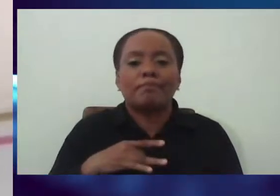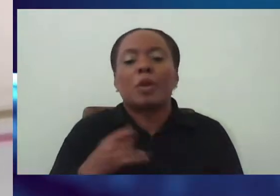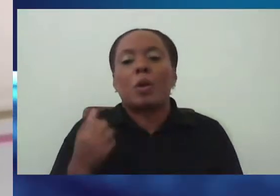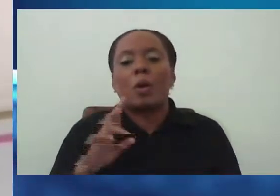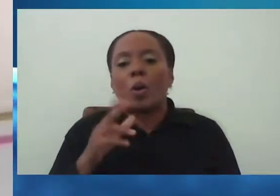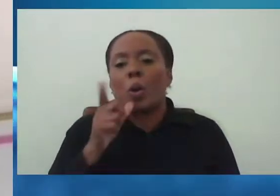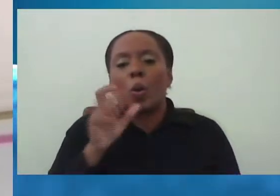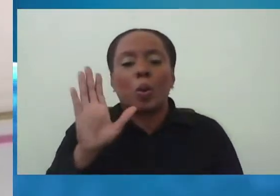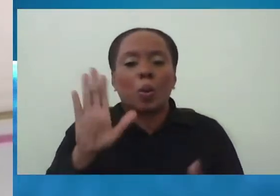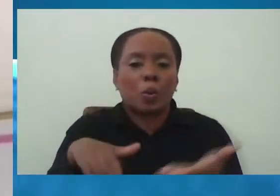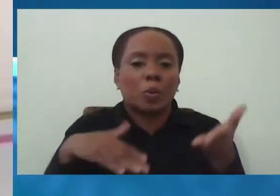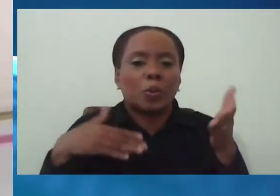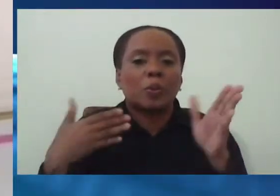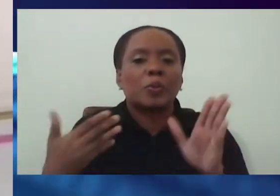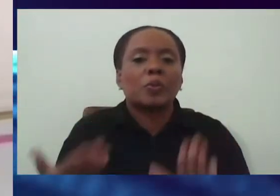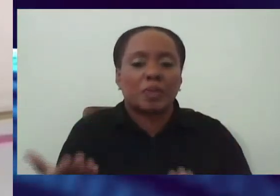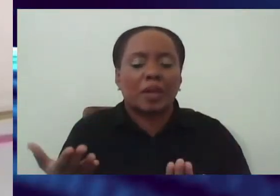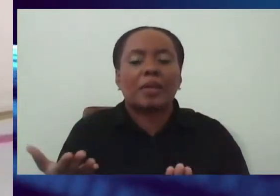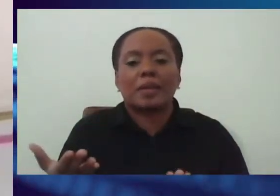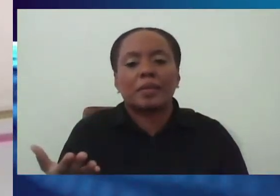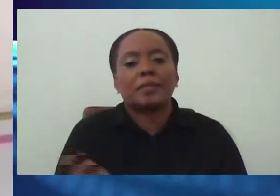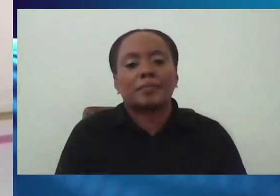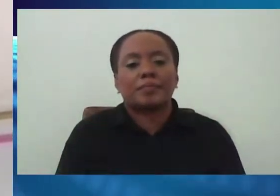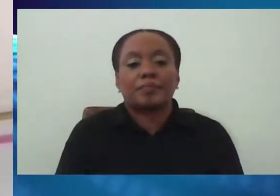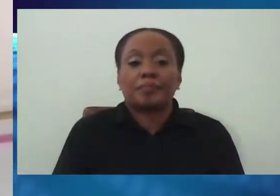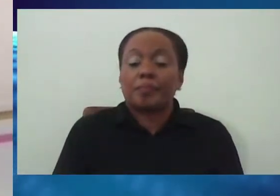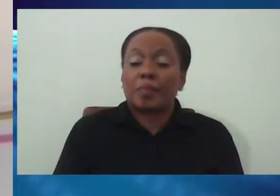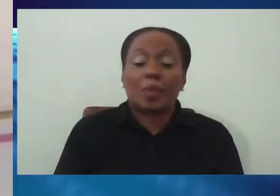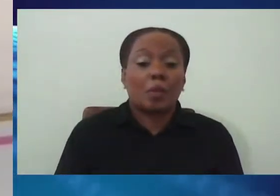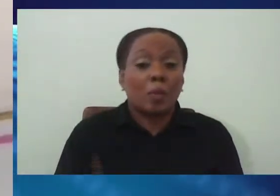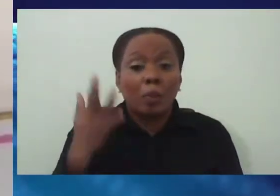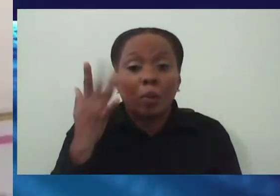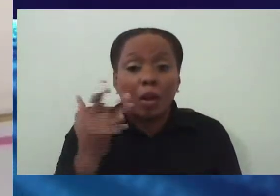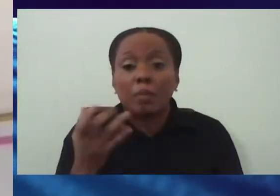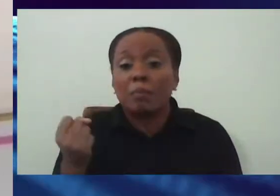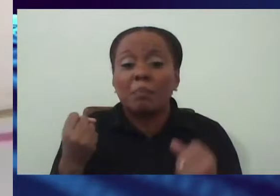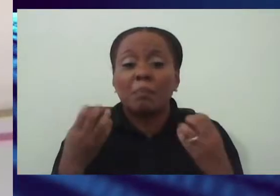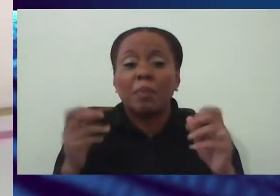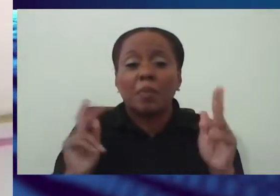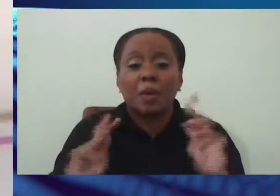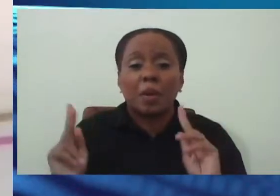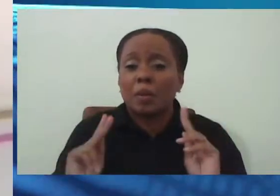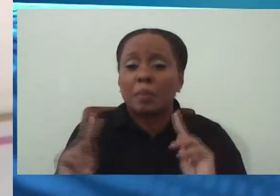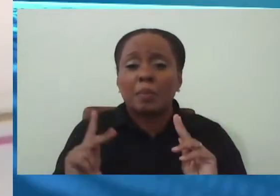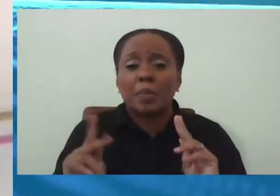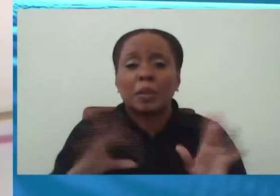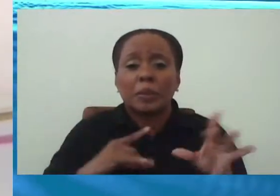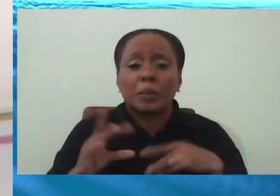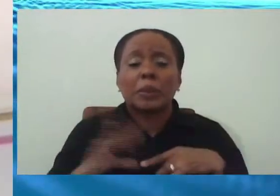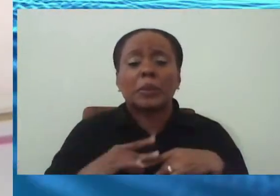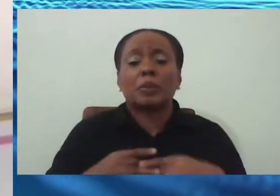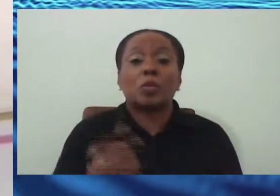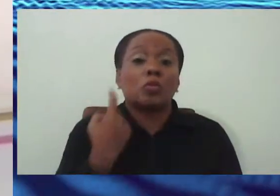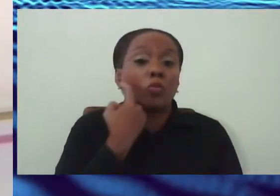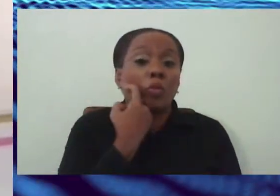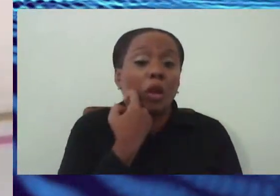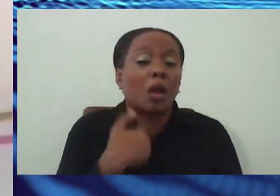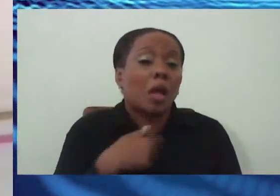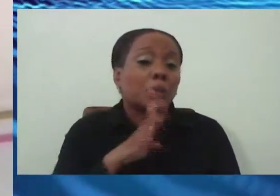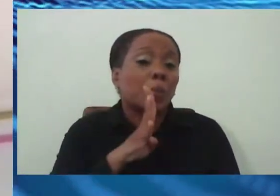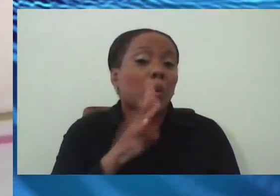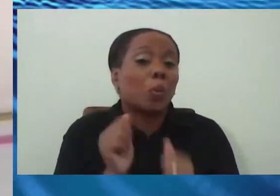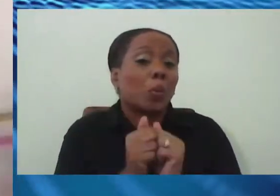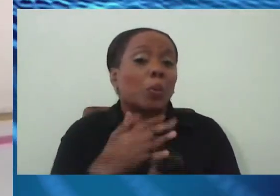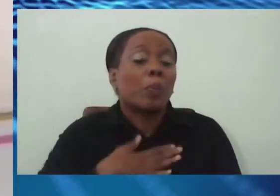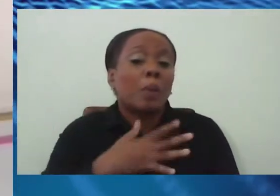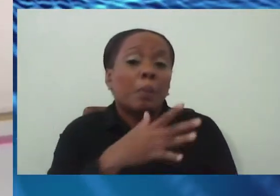as a result of COVID. It is now that. So it is, I was talking to my mom quite recently, and she spoke about the neighbor down the street. She